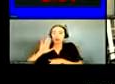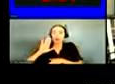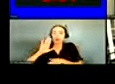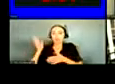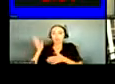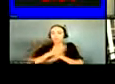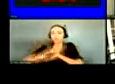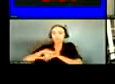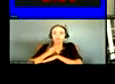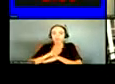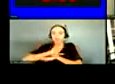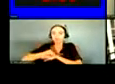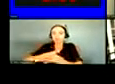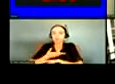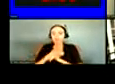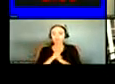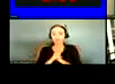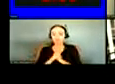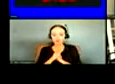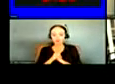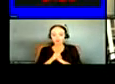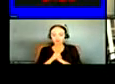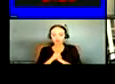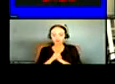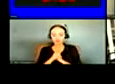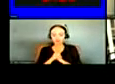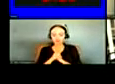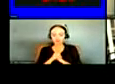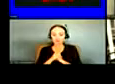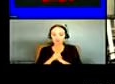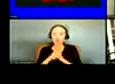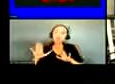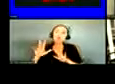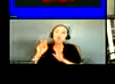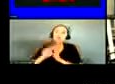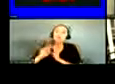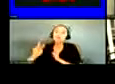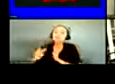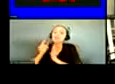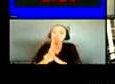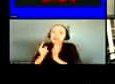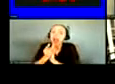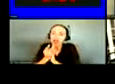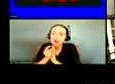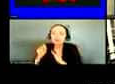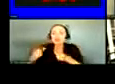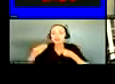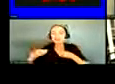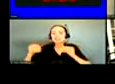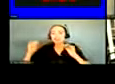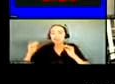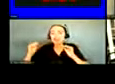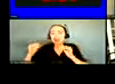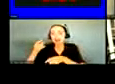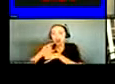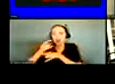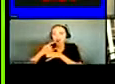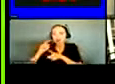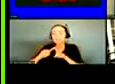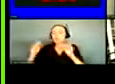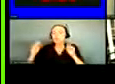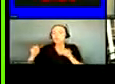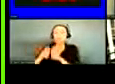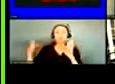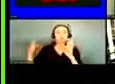It's 24 hours. Actually, it's 22 hours to be able to sell alcohol. They can remain open for 24 though.